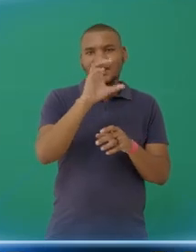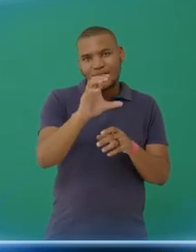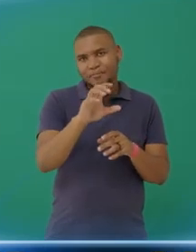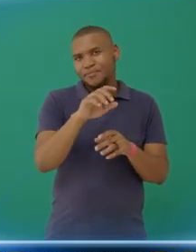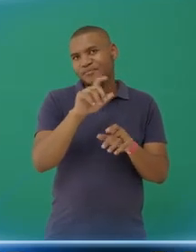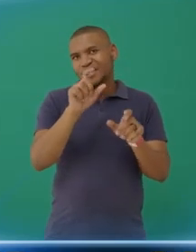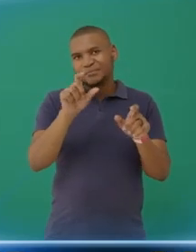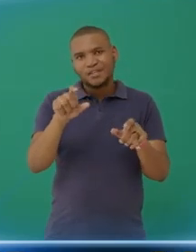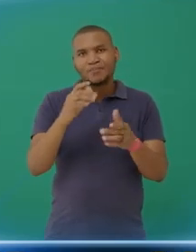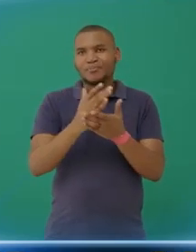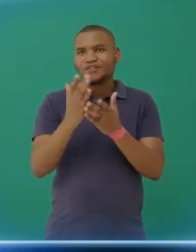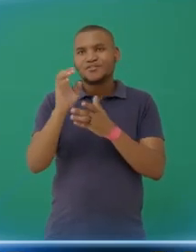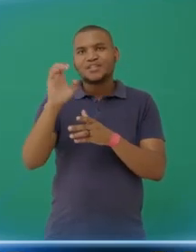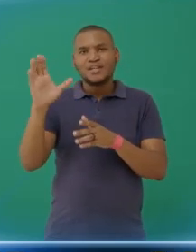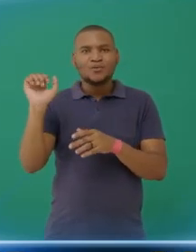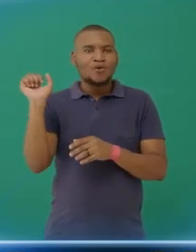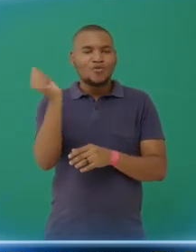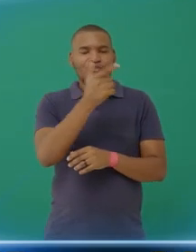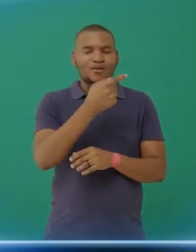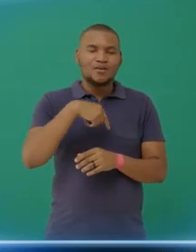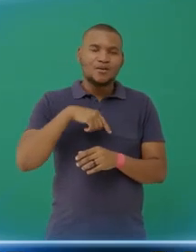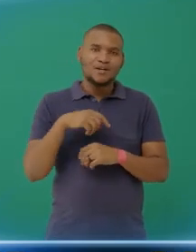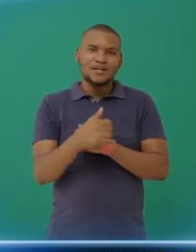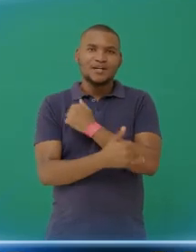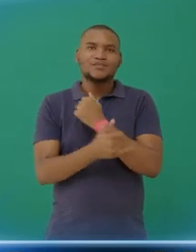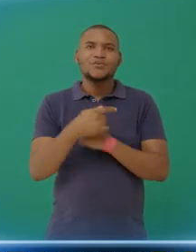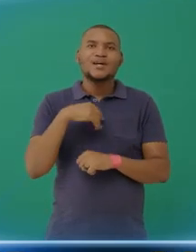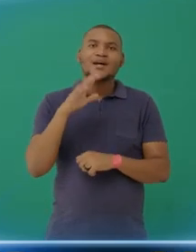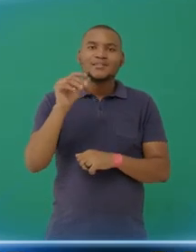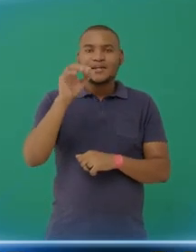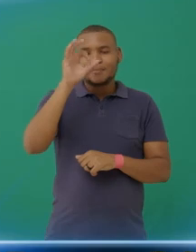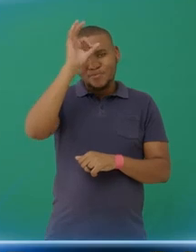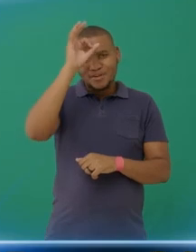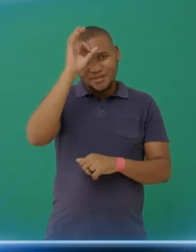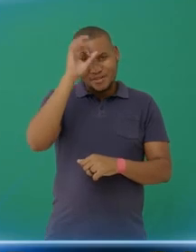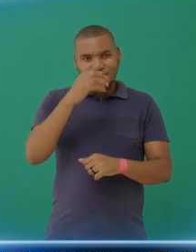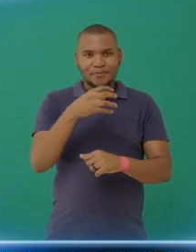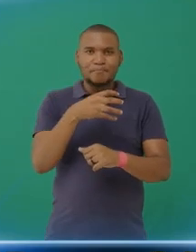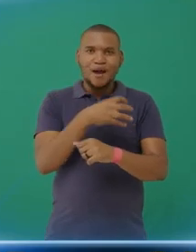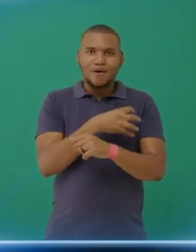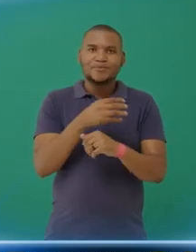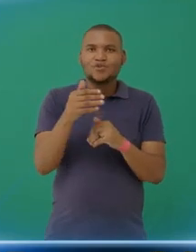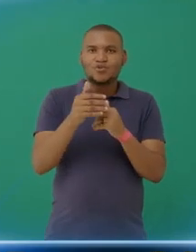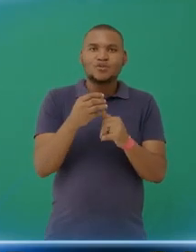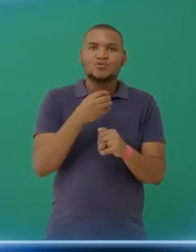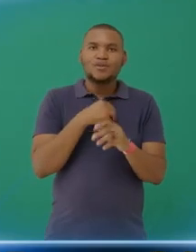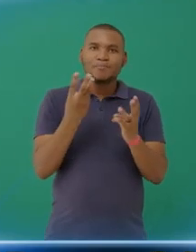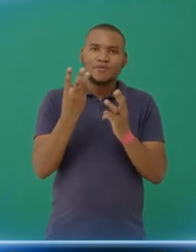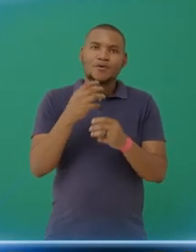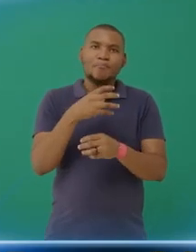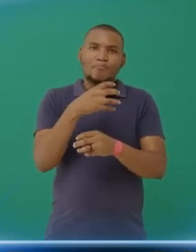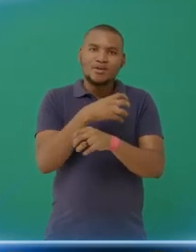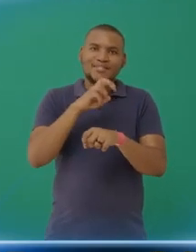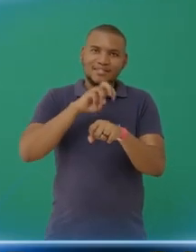in parts of the Eastern Cape and all over our country. We are asking that policing powers must be closer to the people so that the policing needs